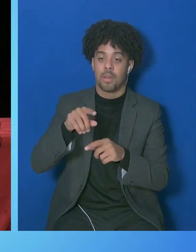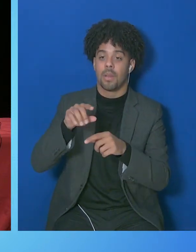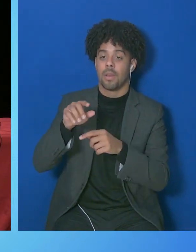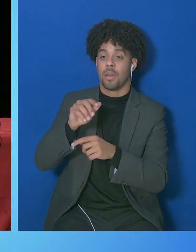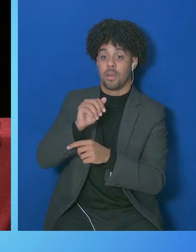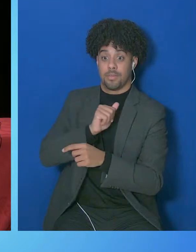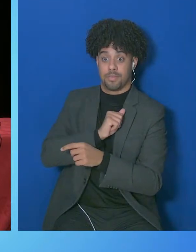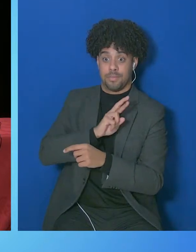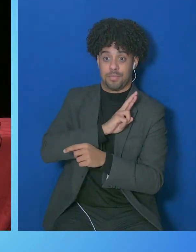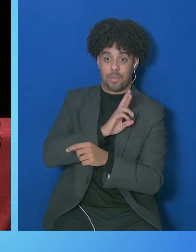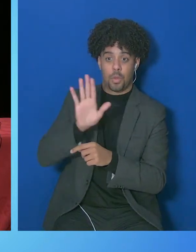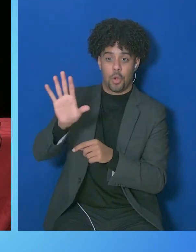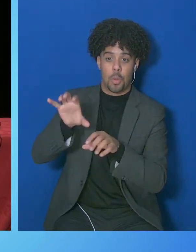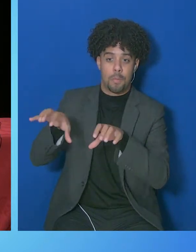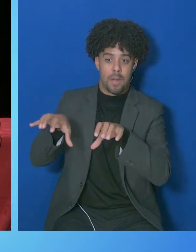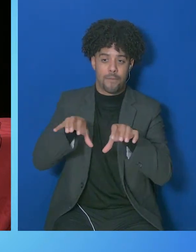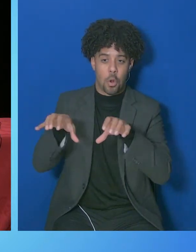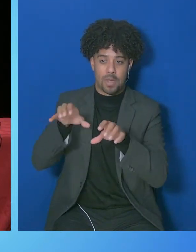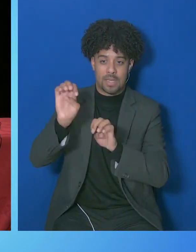Reichman's performance evaluation.